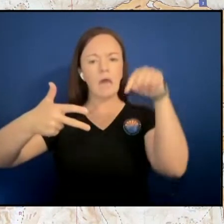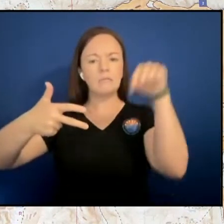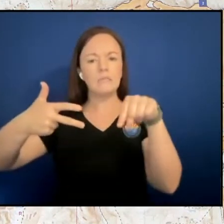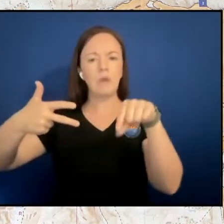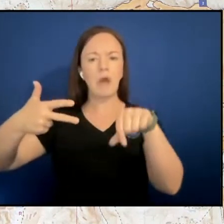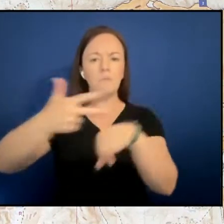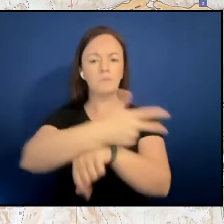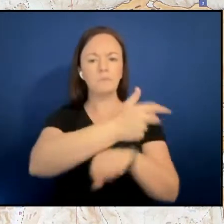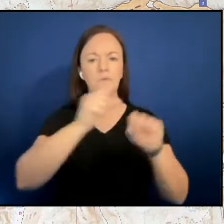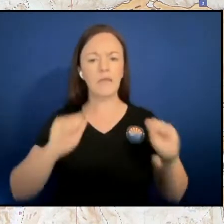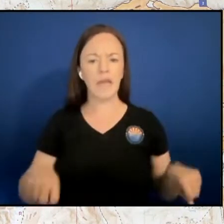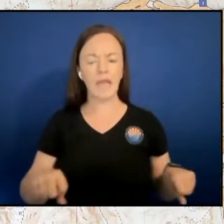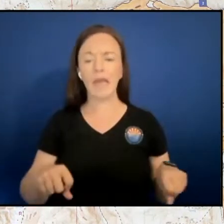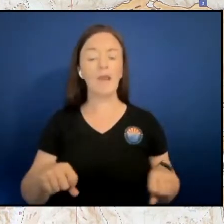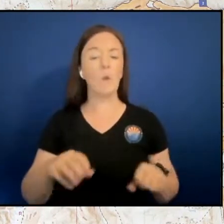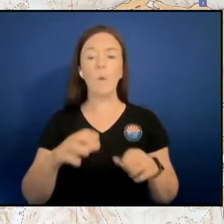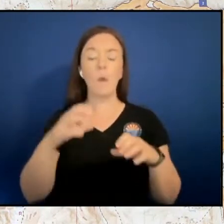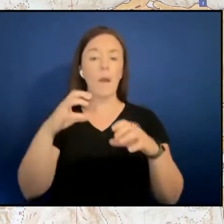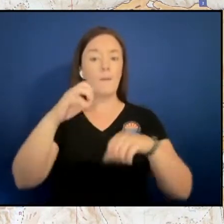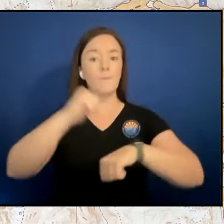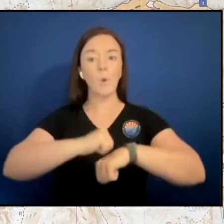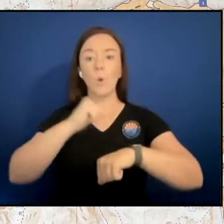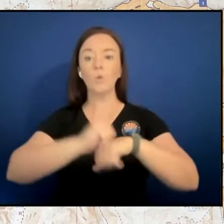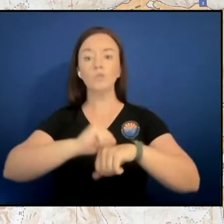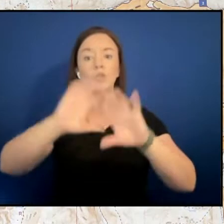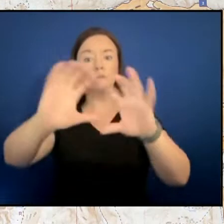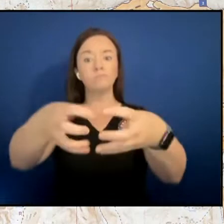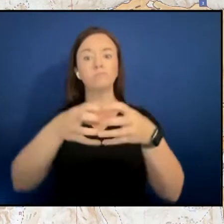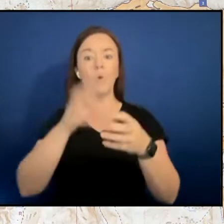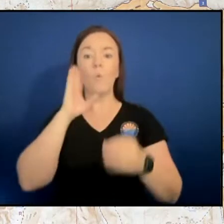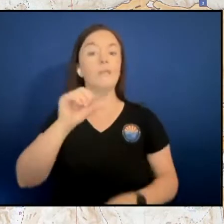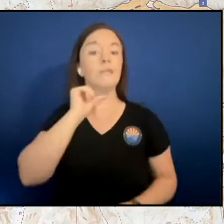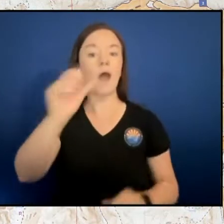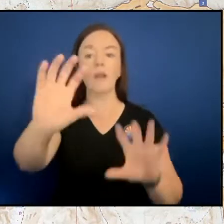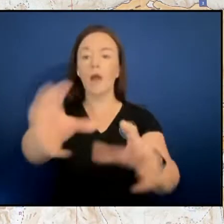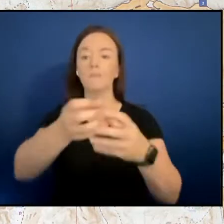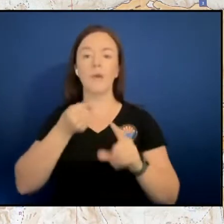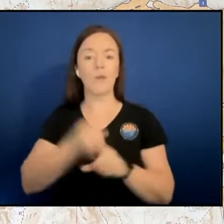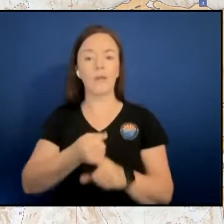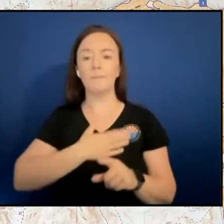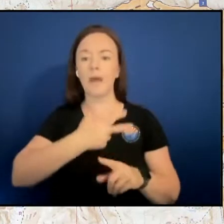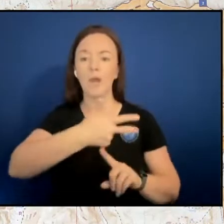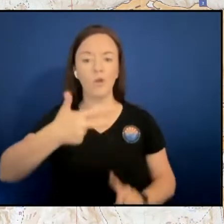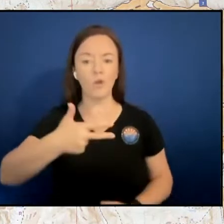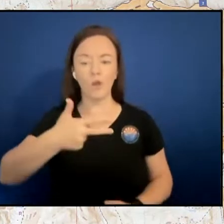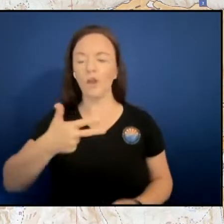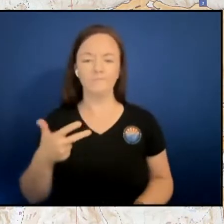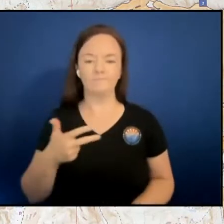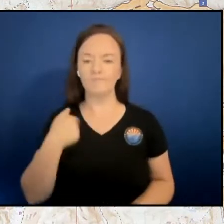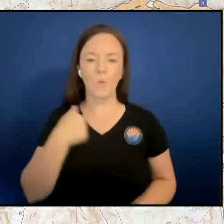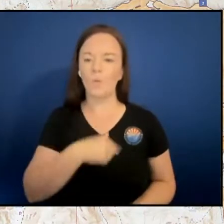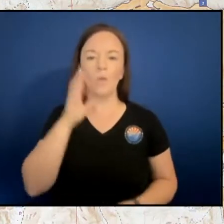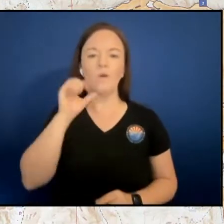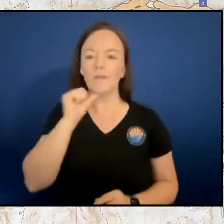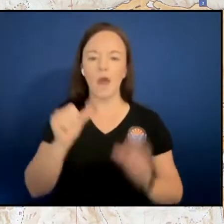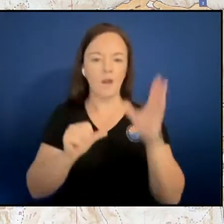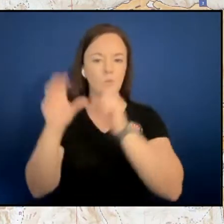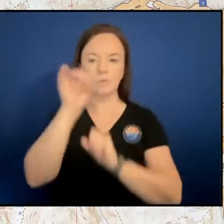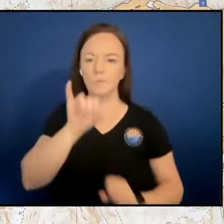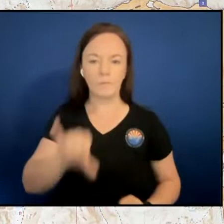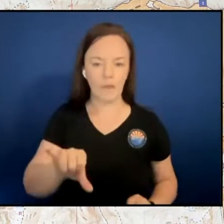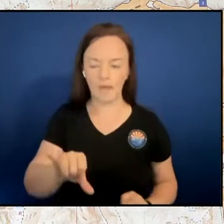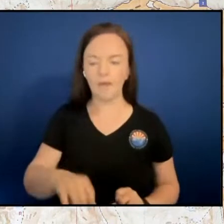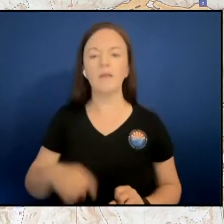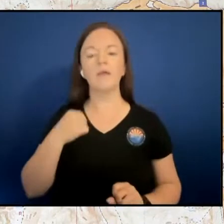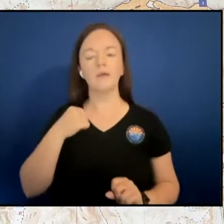big boulder won't come down after all the mud that came across the road. So we're applying those heuristics in those situations. And we've talked about